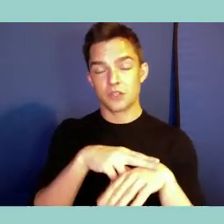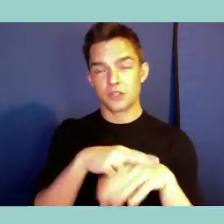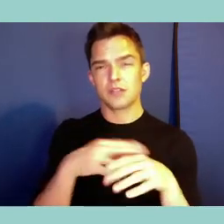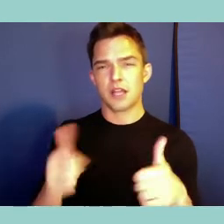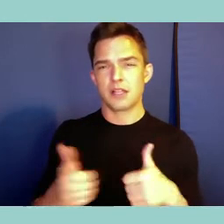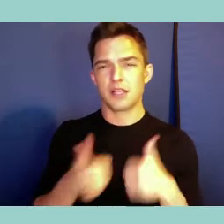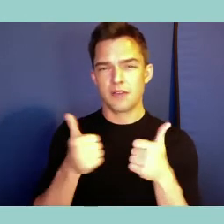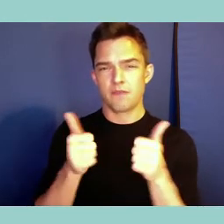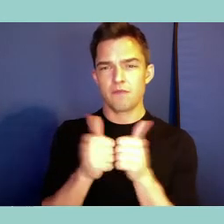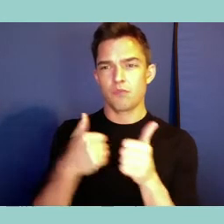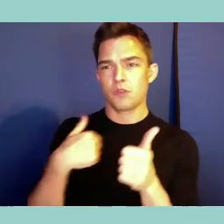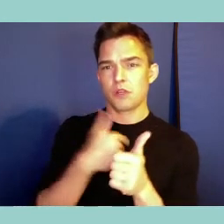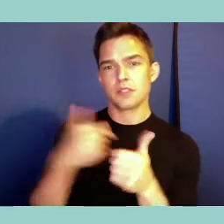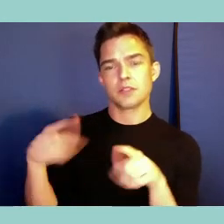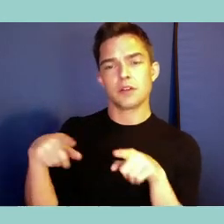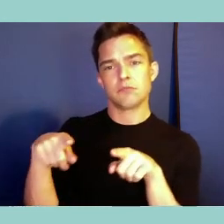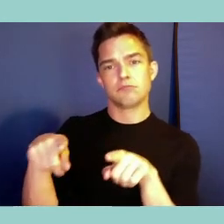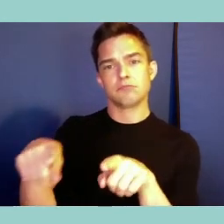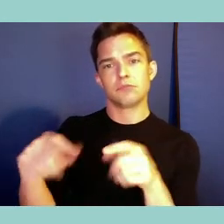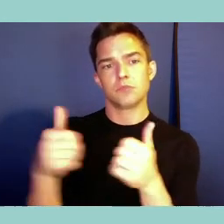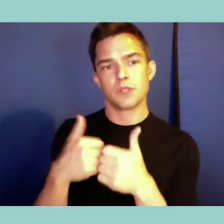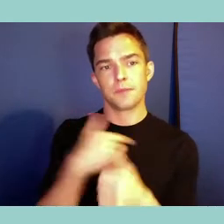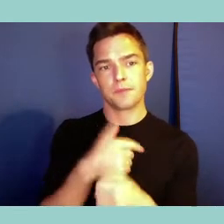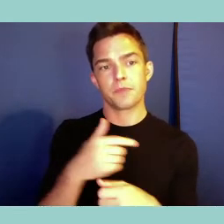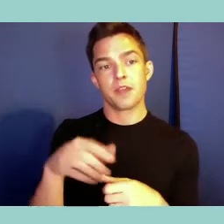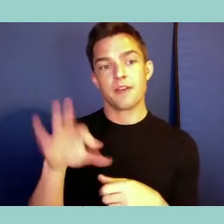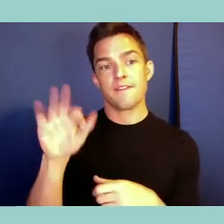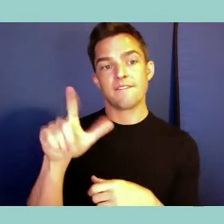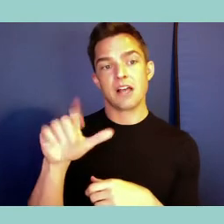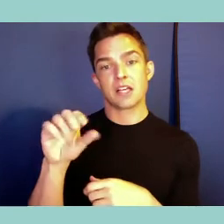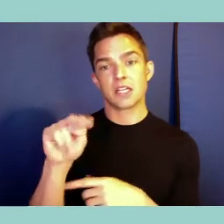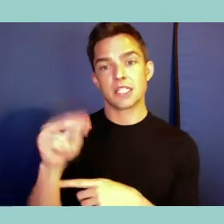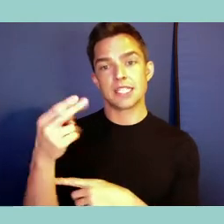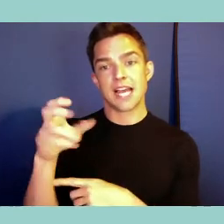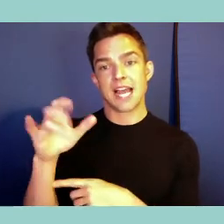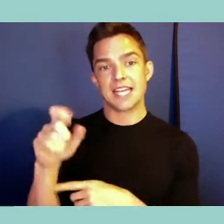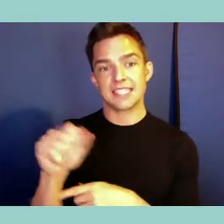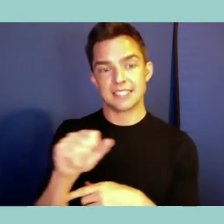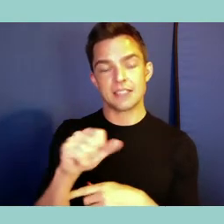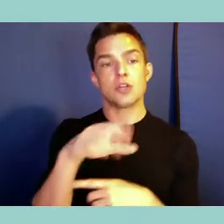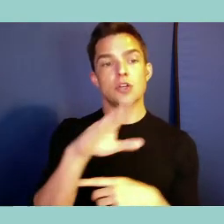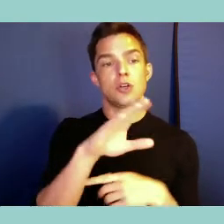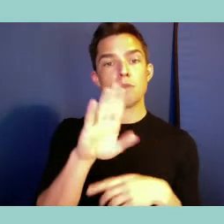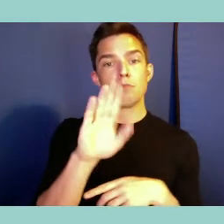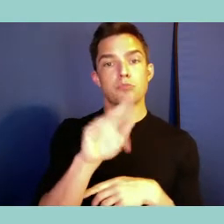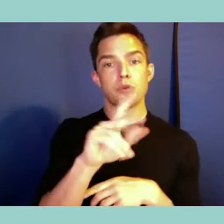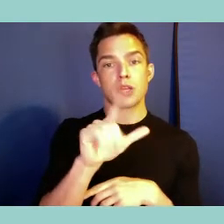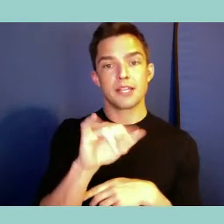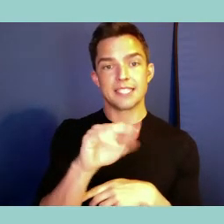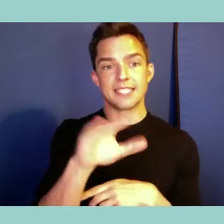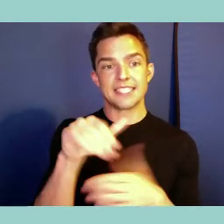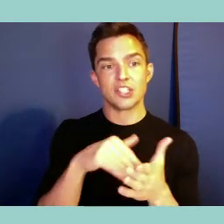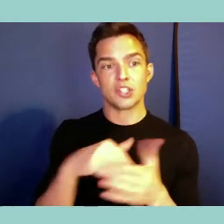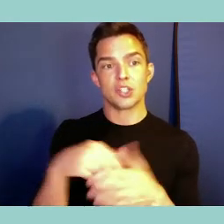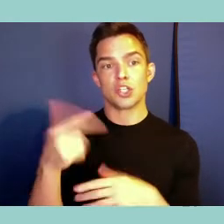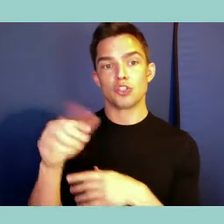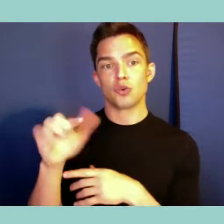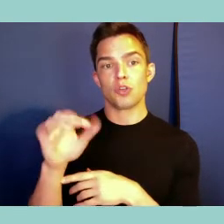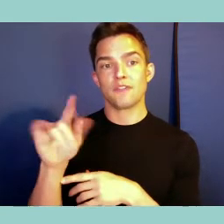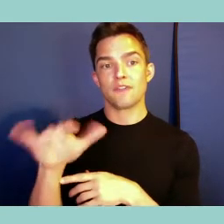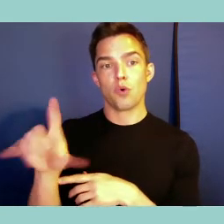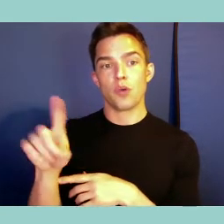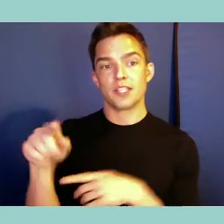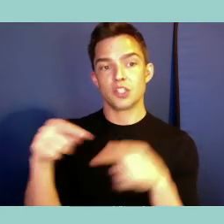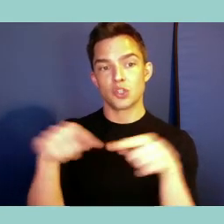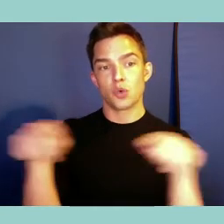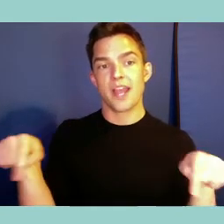nations who reside alongside us. We come to you from Falcon Heights, from Brooklyn Center, and from George